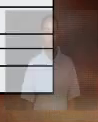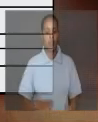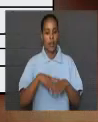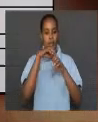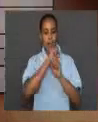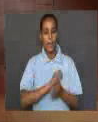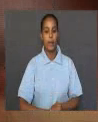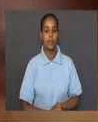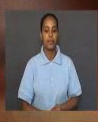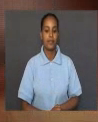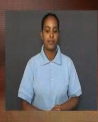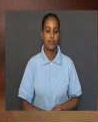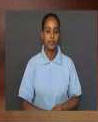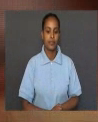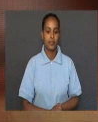Time's up.